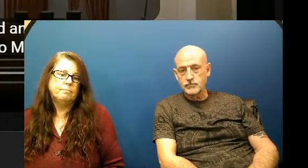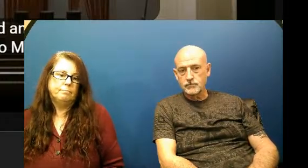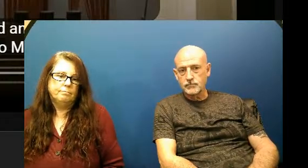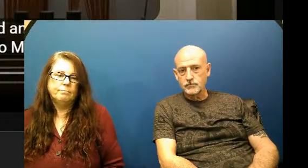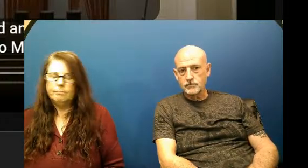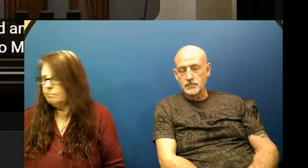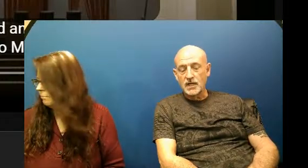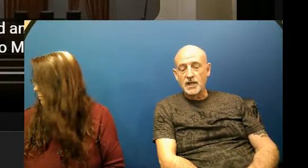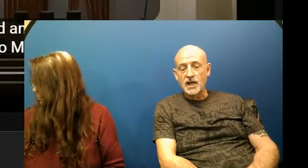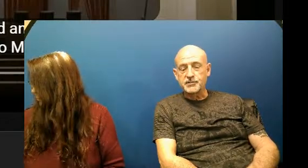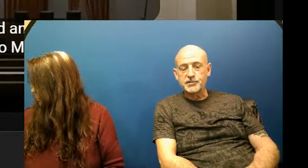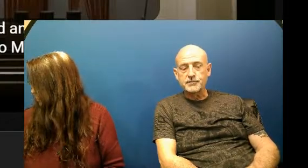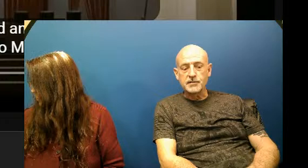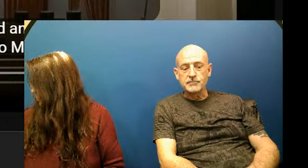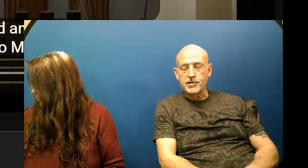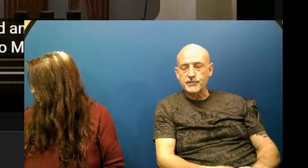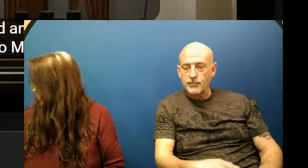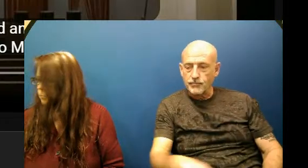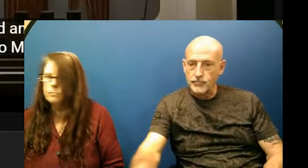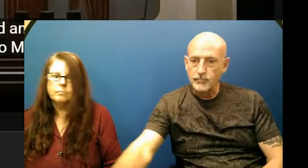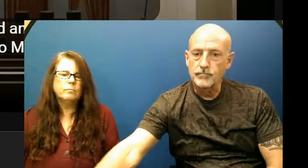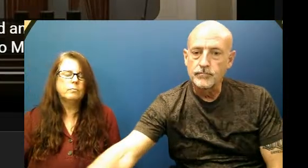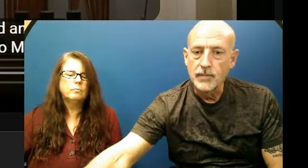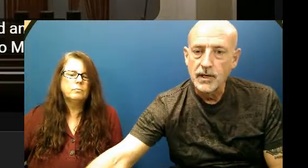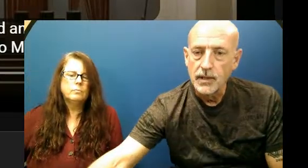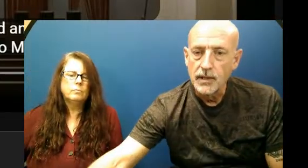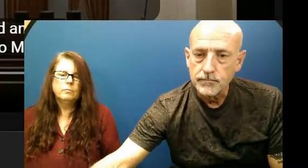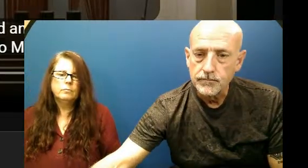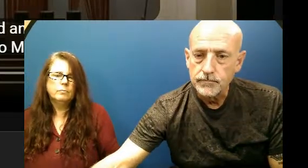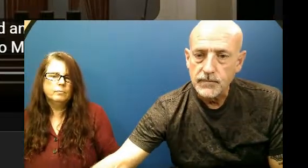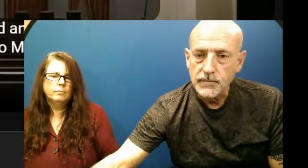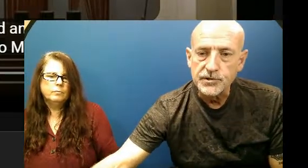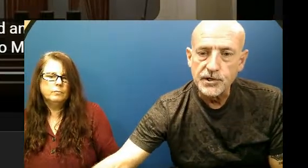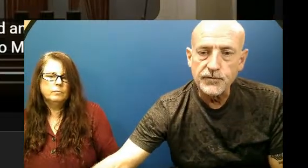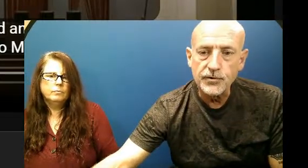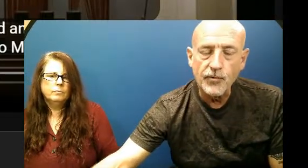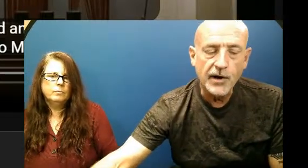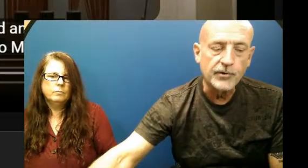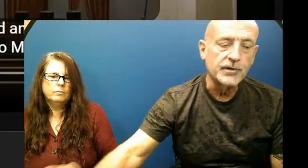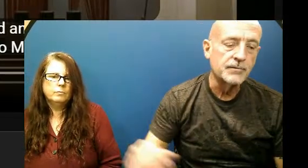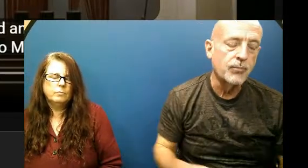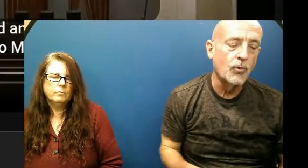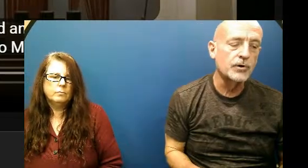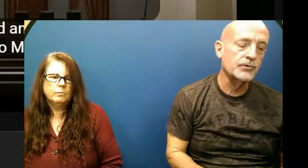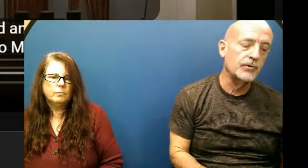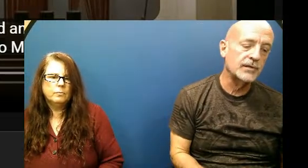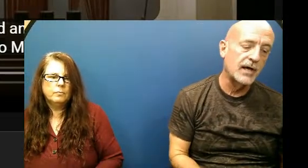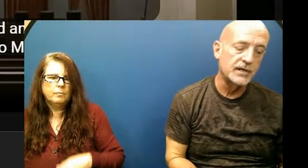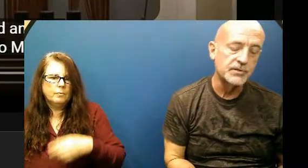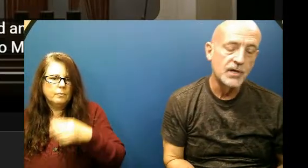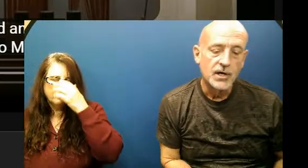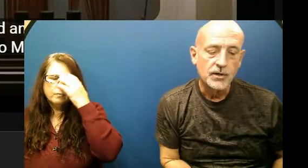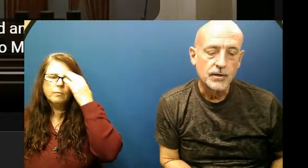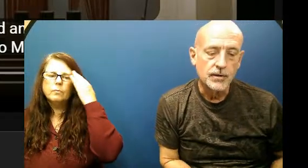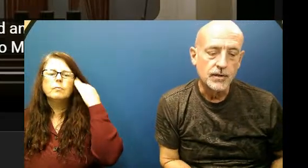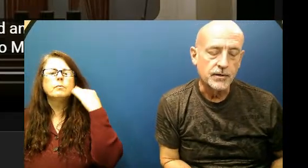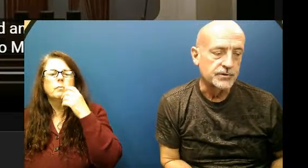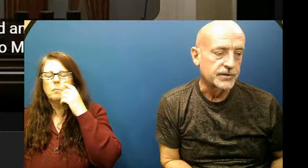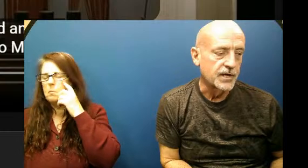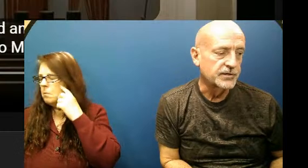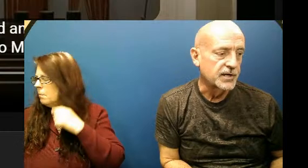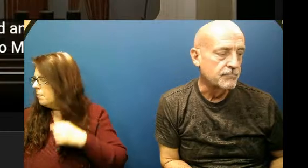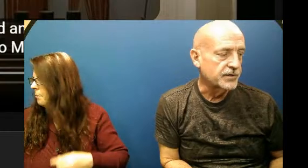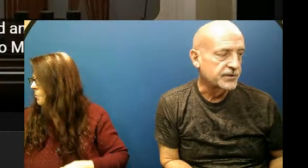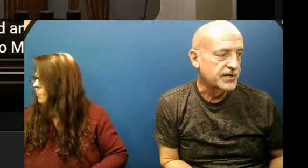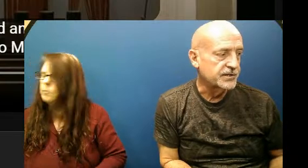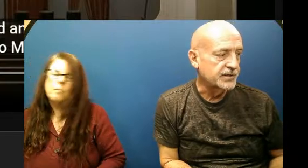by keystrokes? And to be able just to for the do voice and just for the record, it's important to realize, because